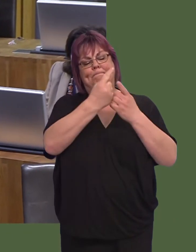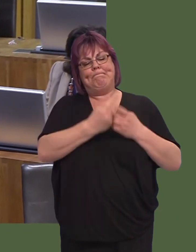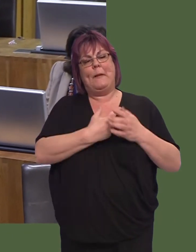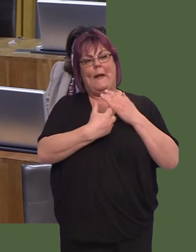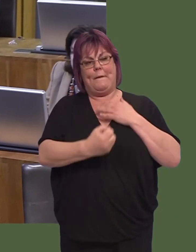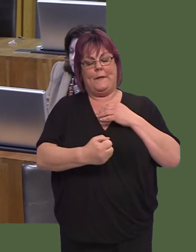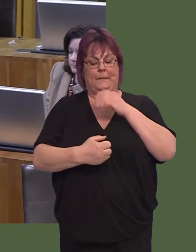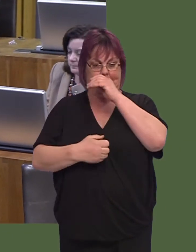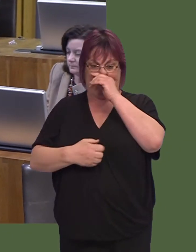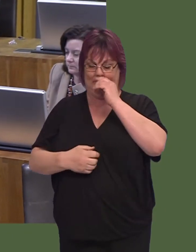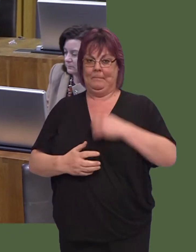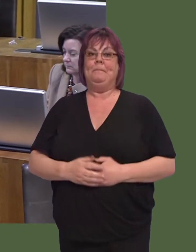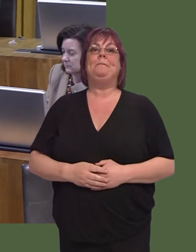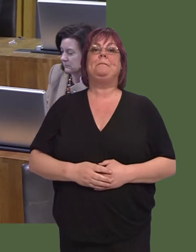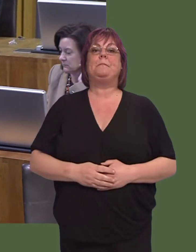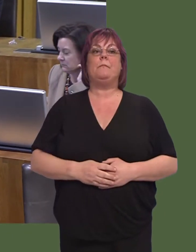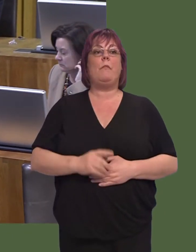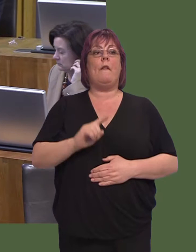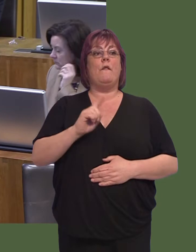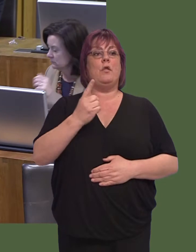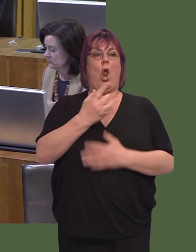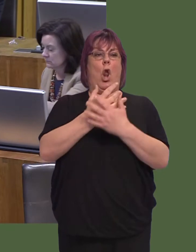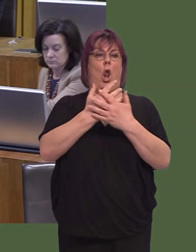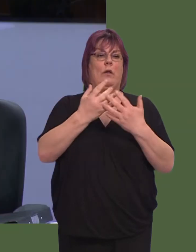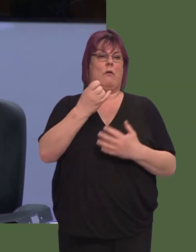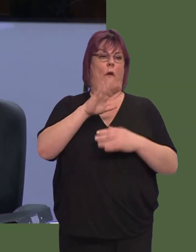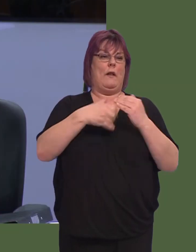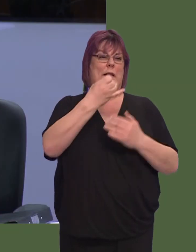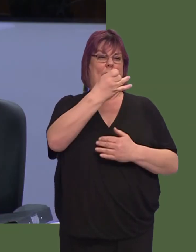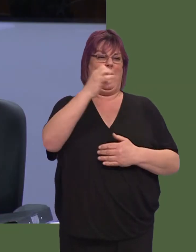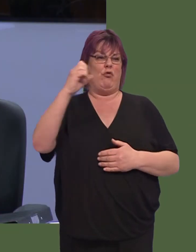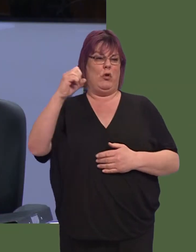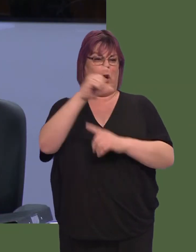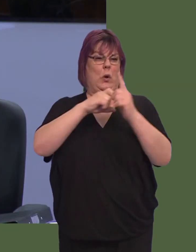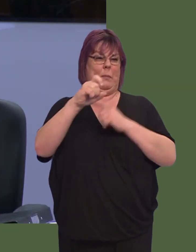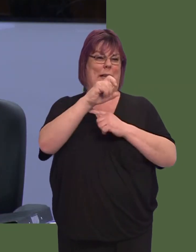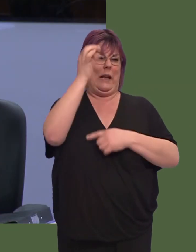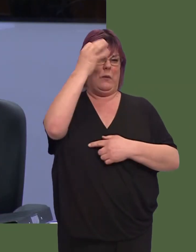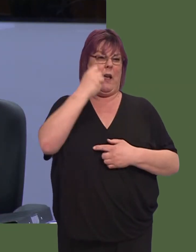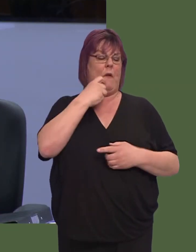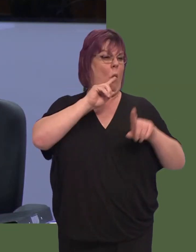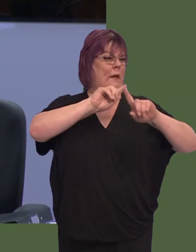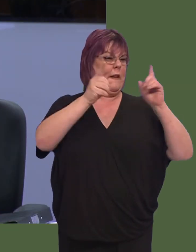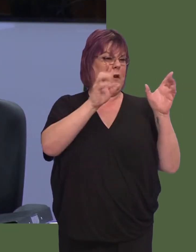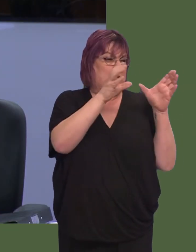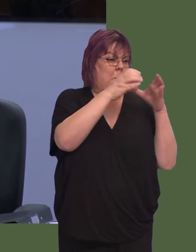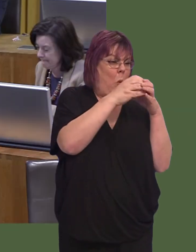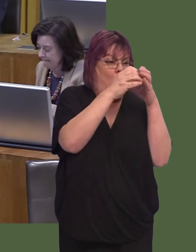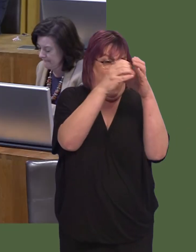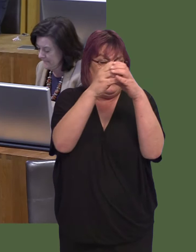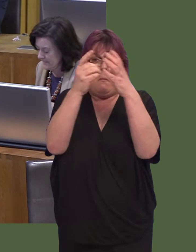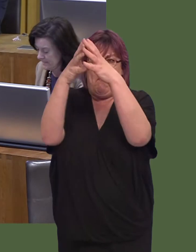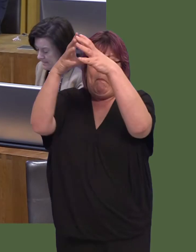raises which will need to be looked at as part of the process. First of all, we have a lot of community councils. There are 700 of them. They vary wildly in